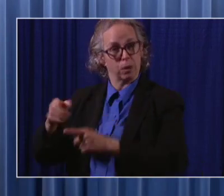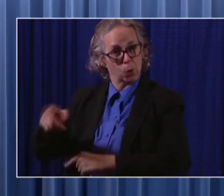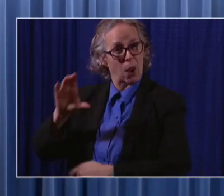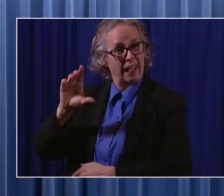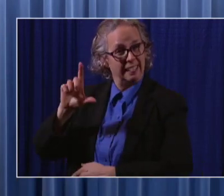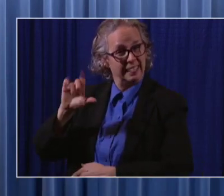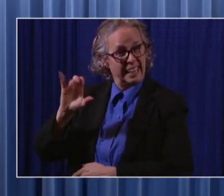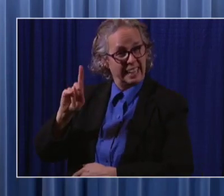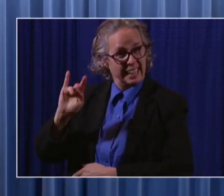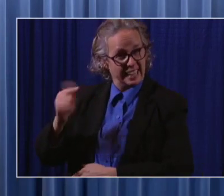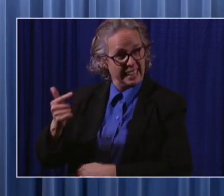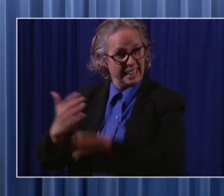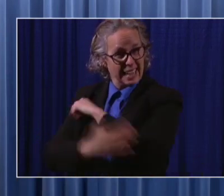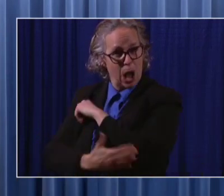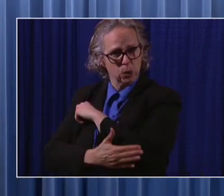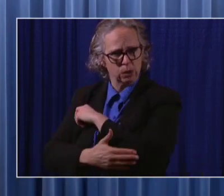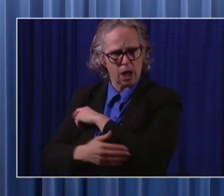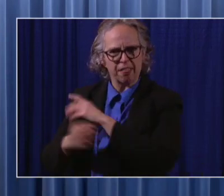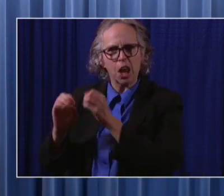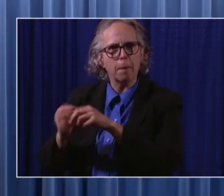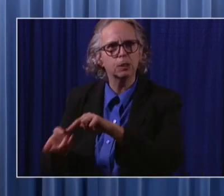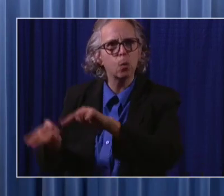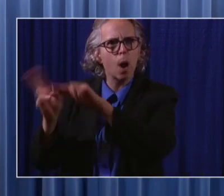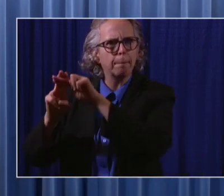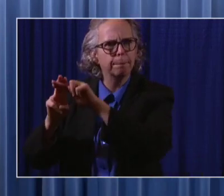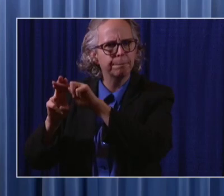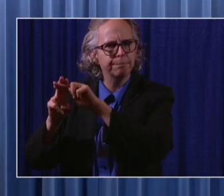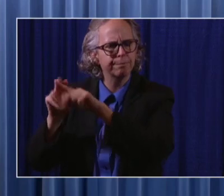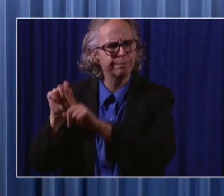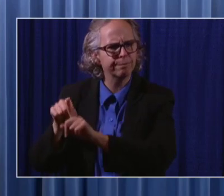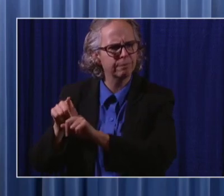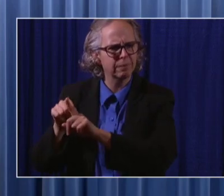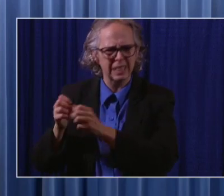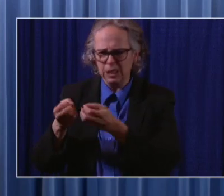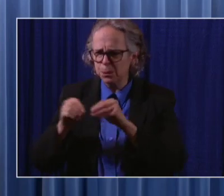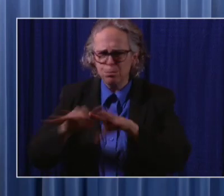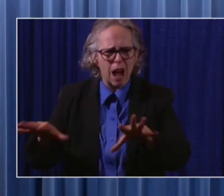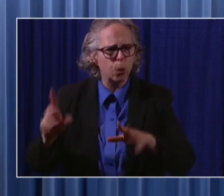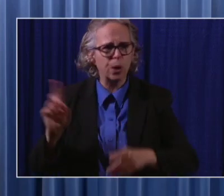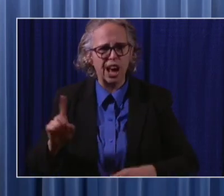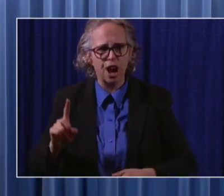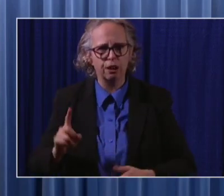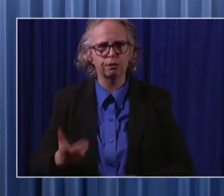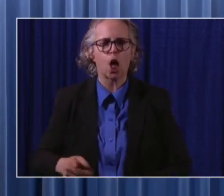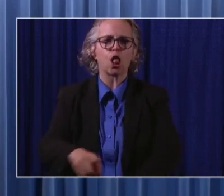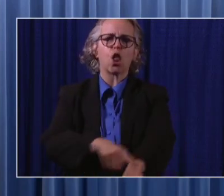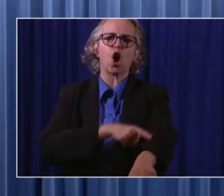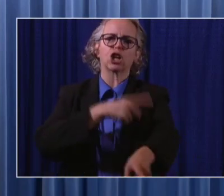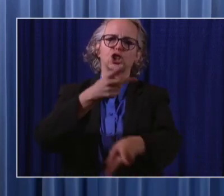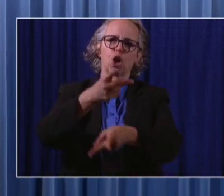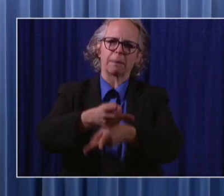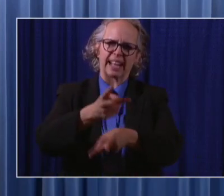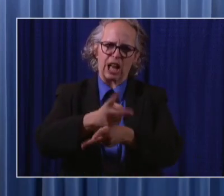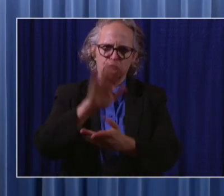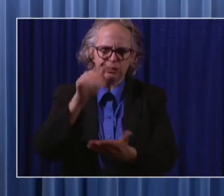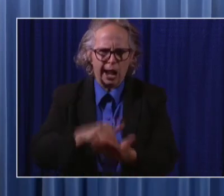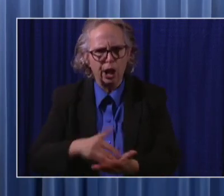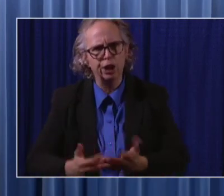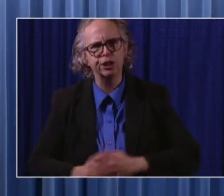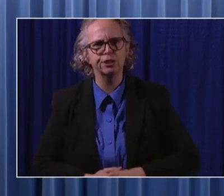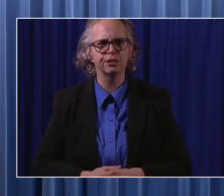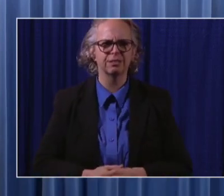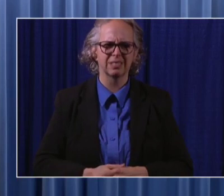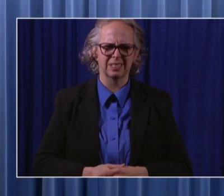Red because of high incidence. Licking County has had an outbreak at a long-term care center, and local health department officials are investigating a